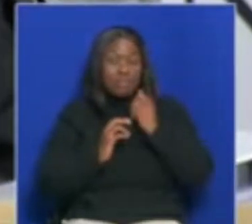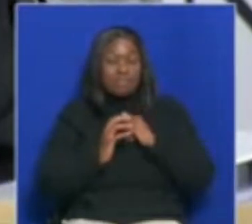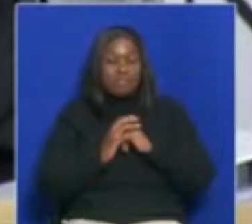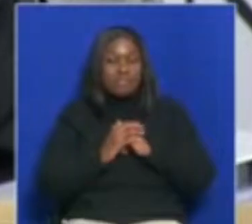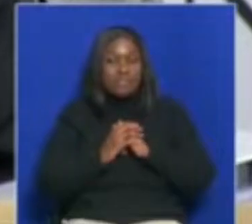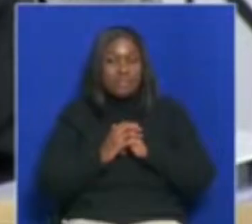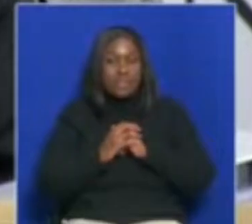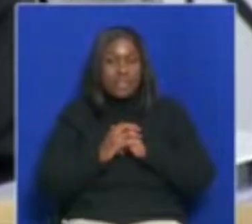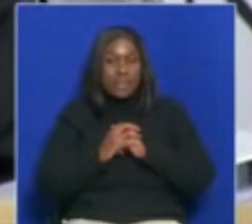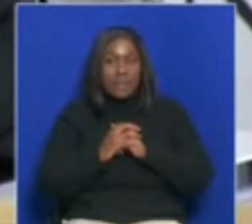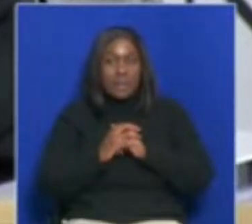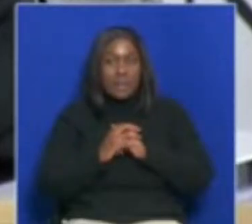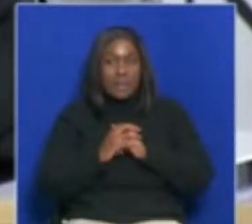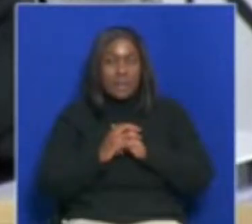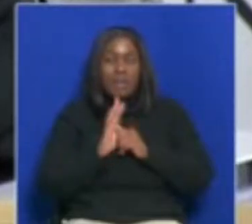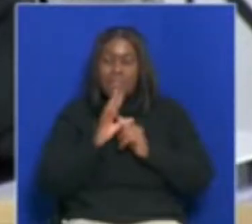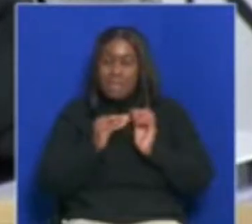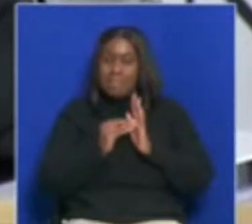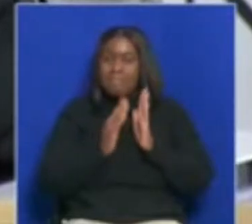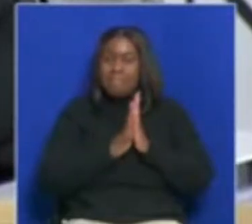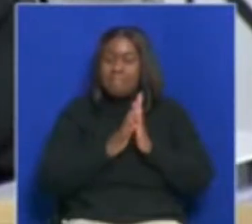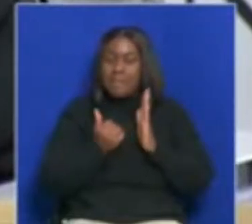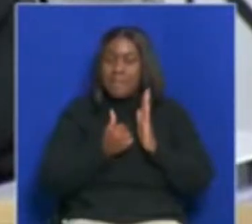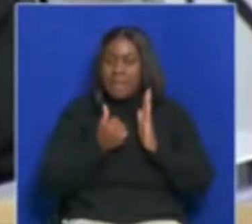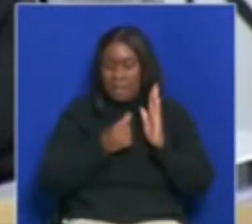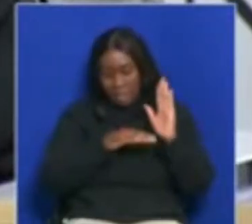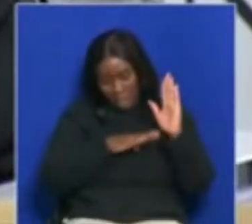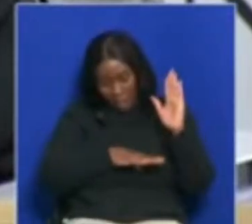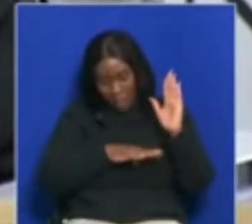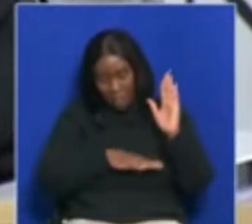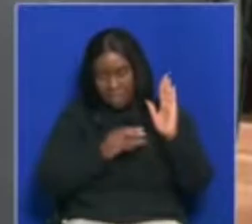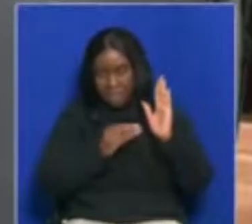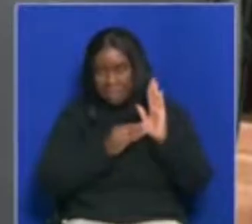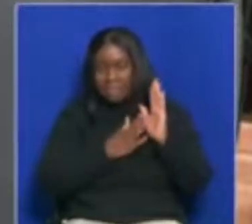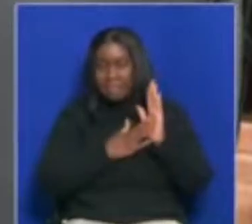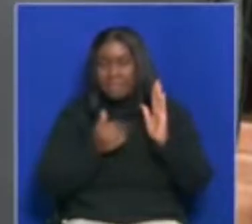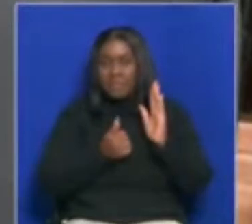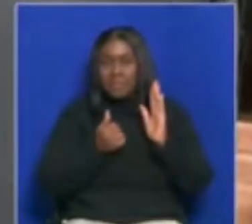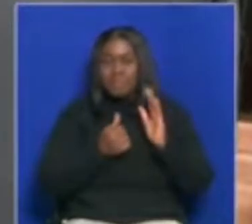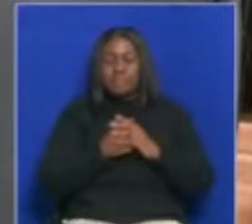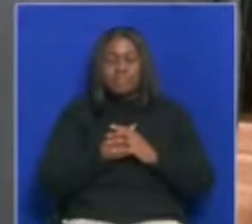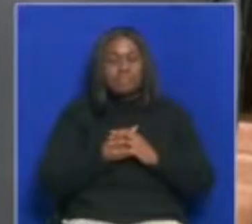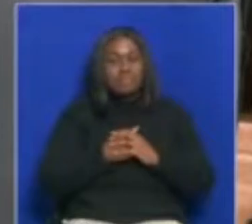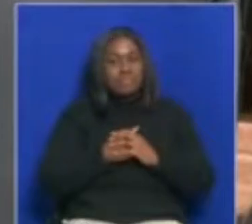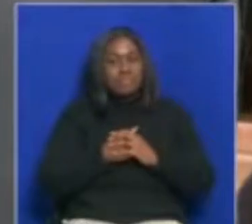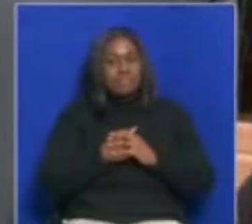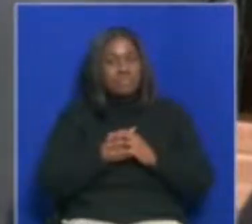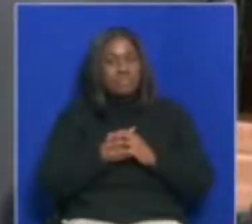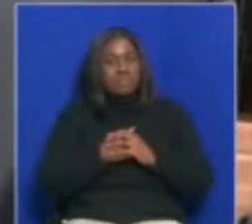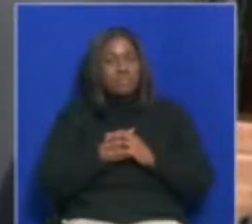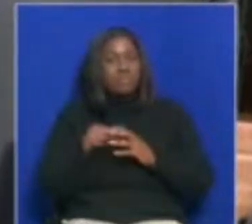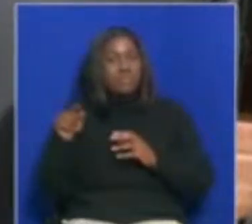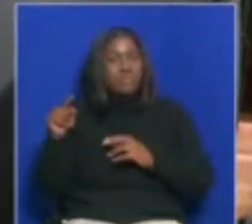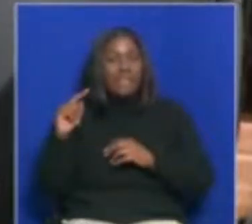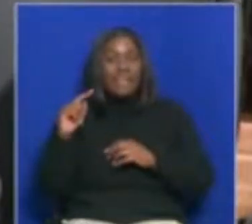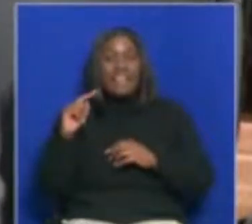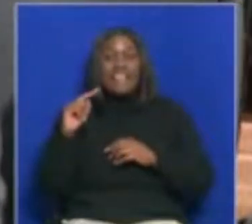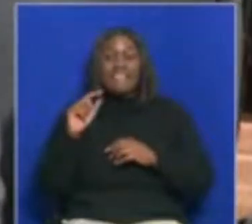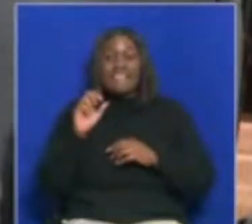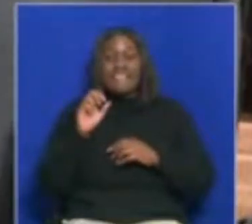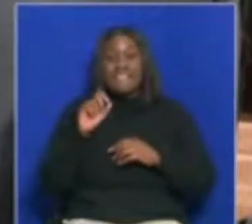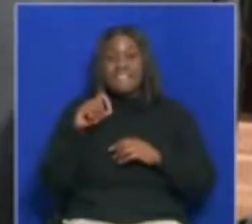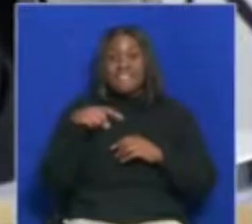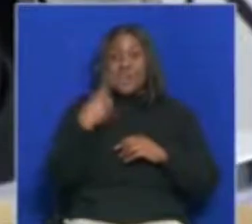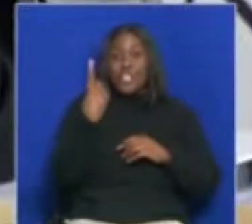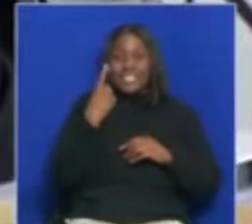I put it down below. Well, if I put it to you that it's first for KZN. First, yes, that's